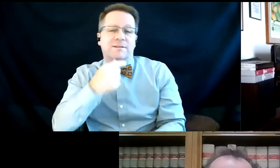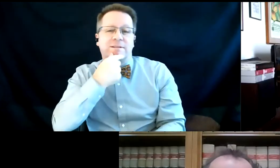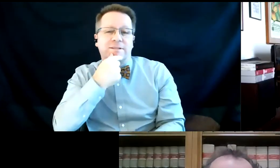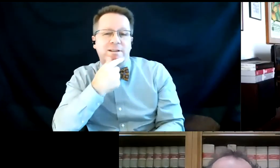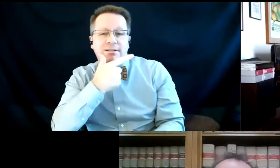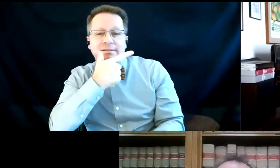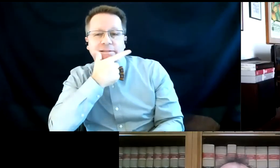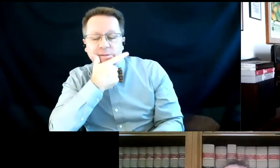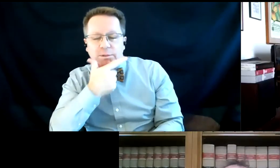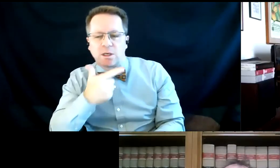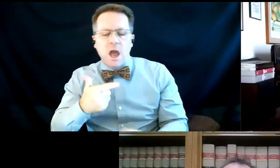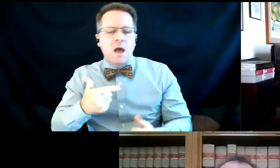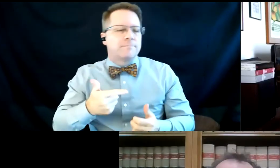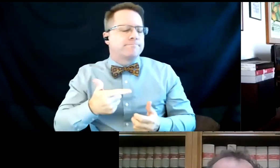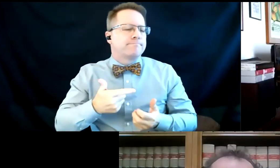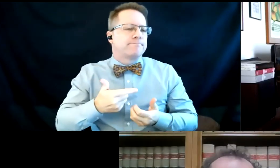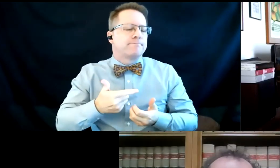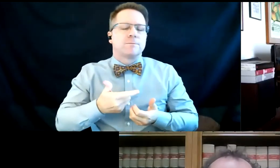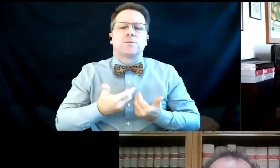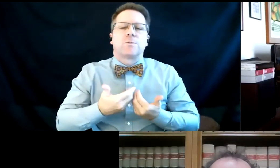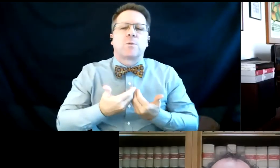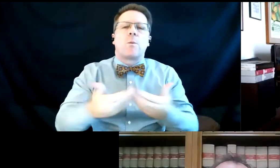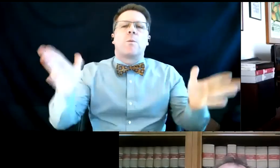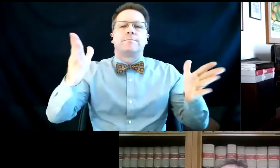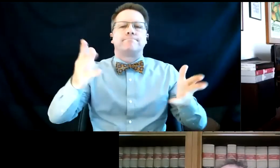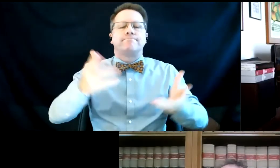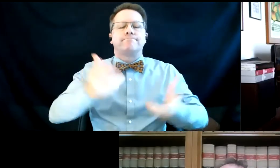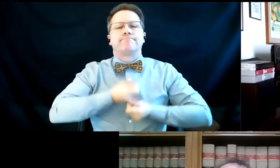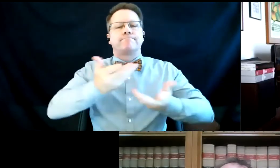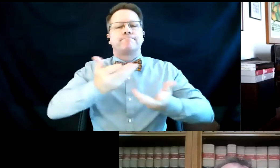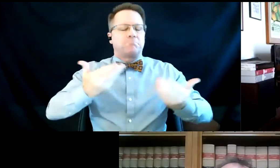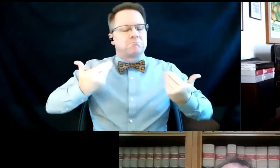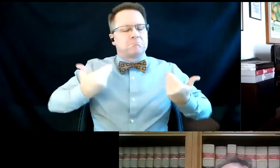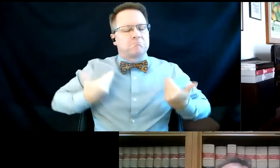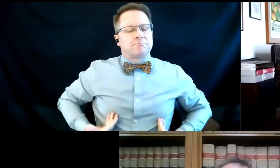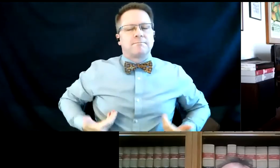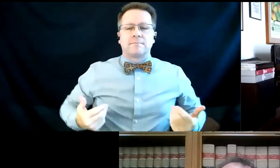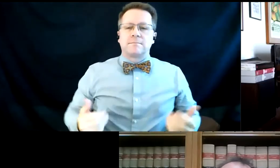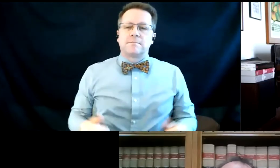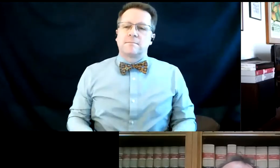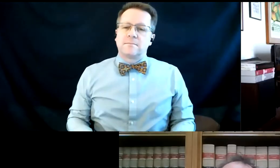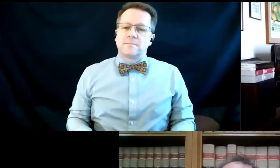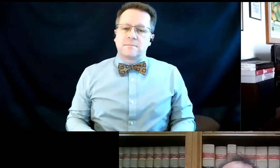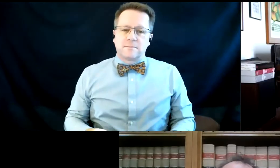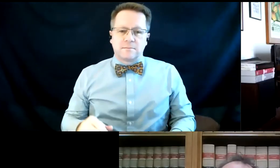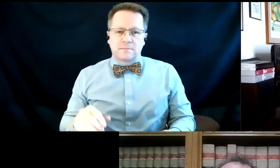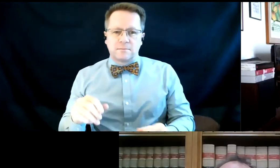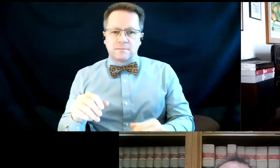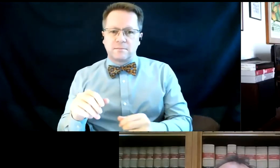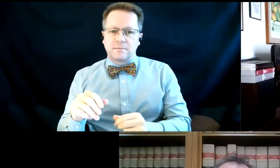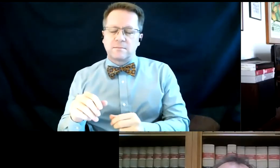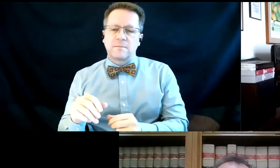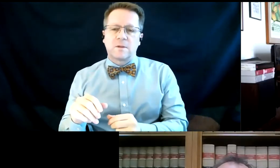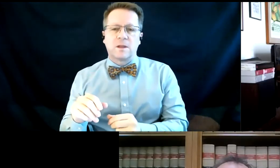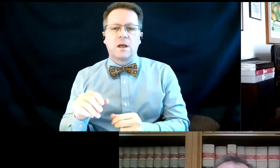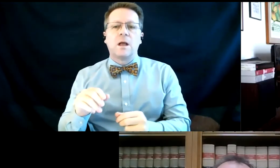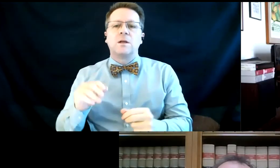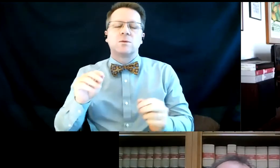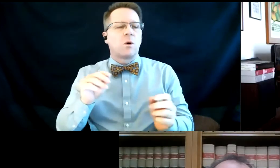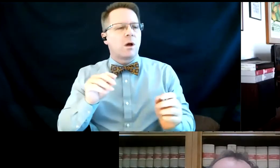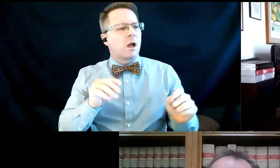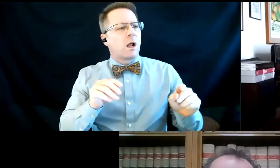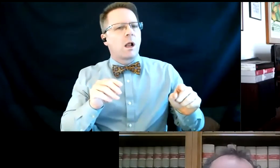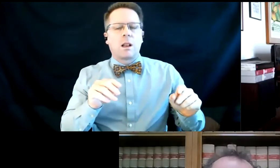to identify themselves, to insist on their equal dignity, and then to seek incremental reforms in